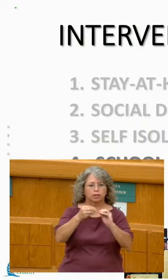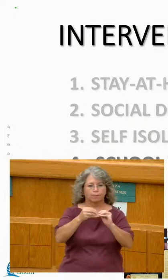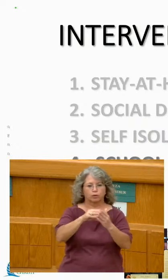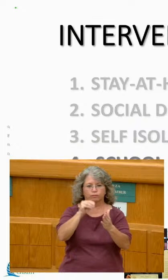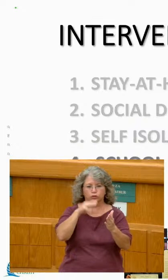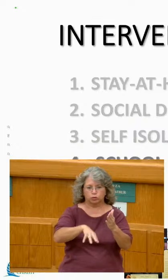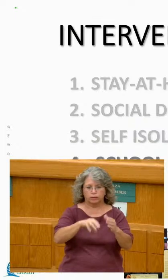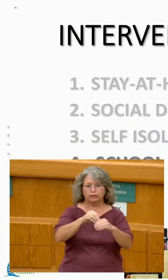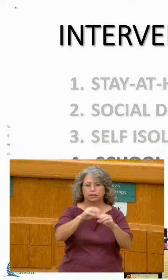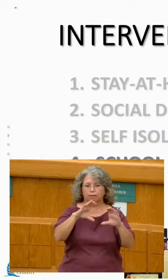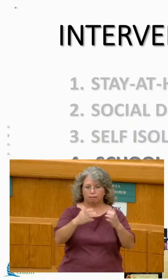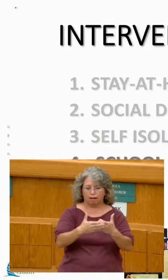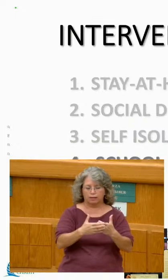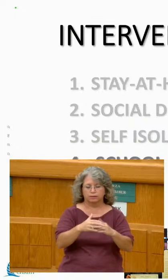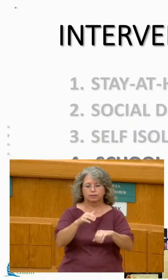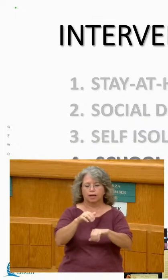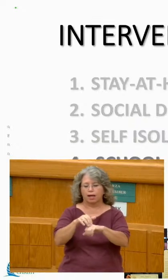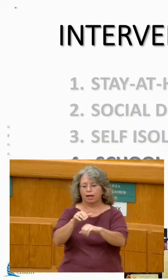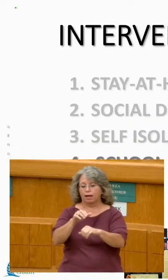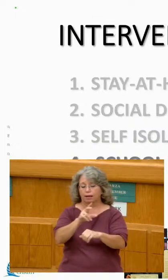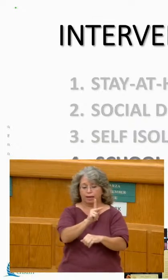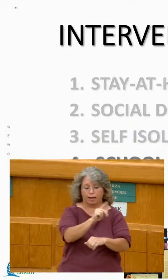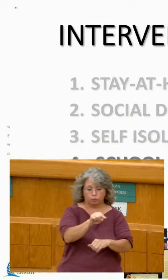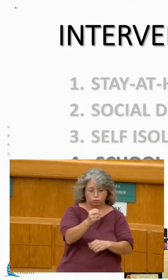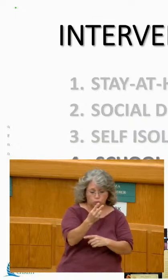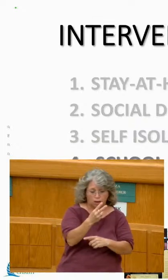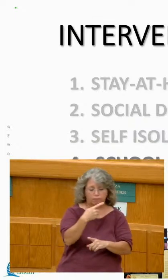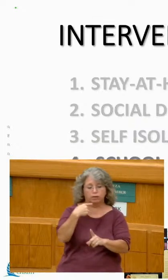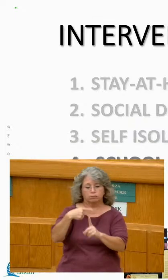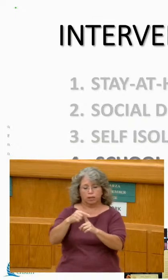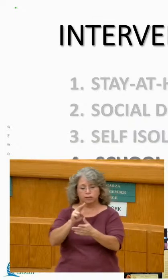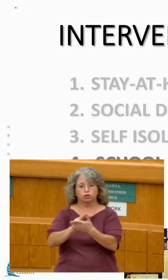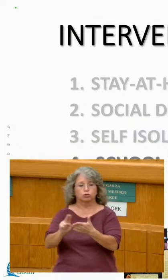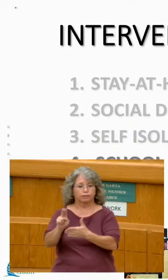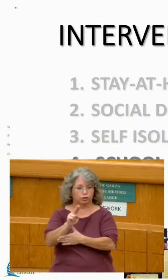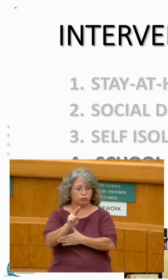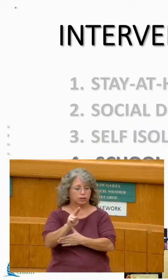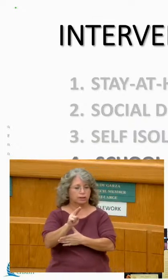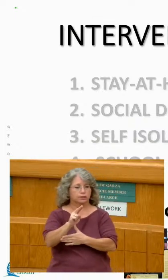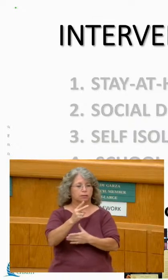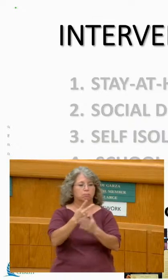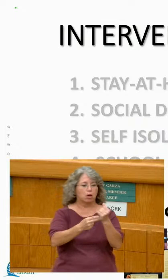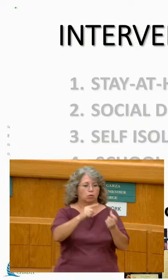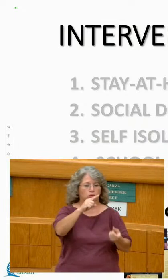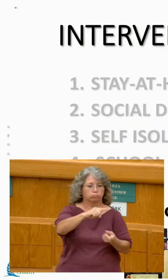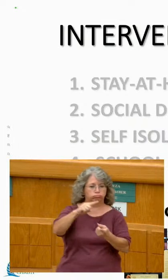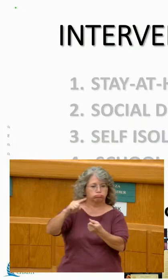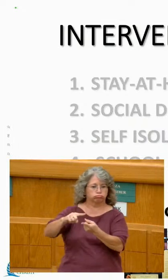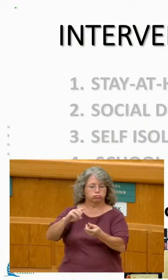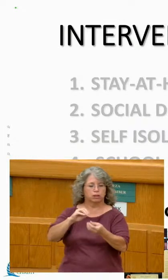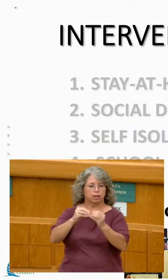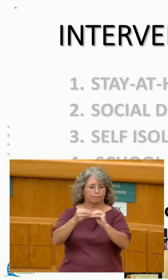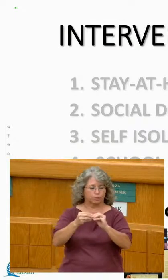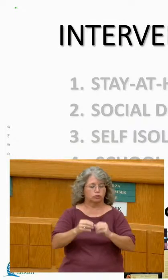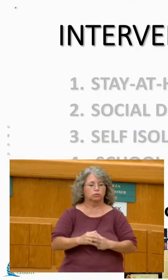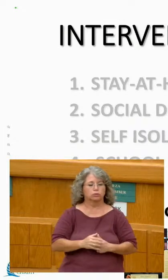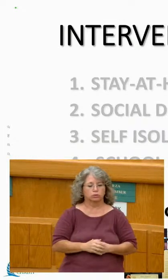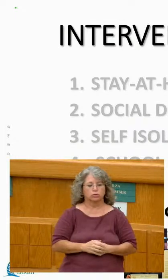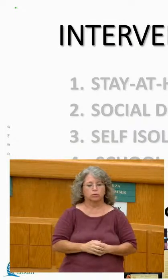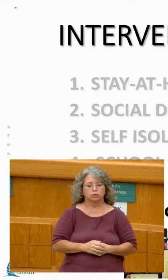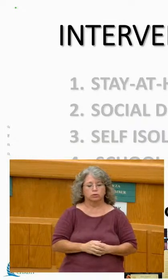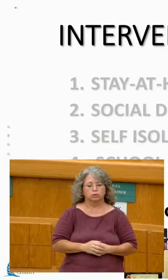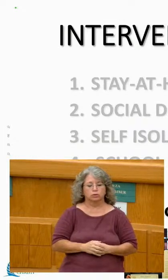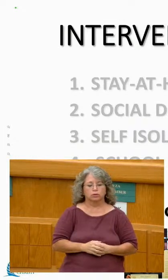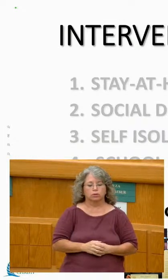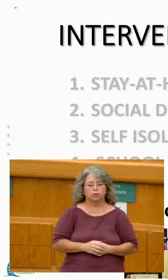and in our K through 12 schools, and we expect that that's going to continue. And we've been through